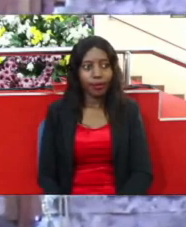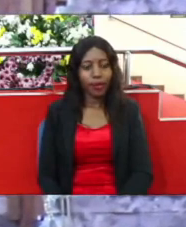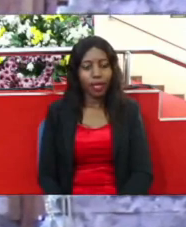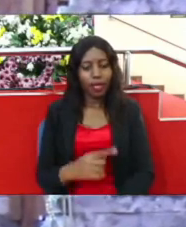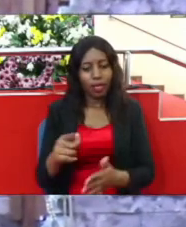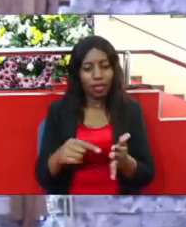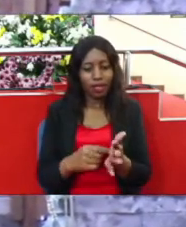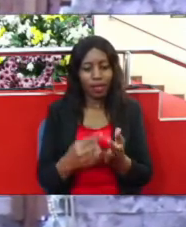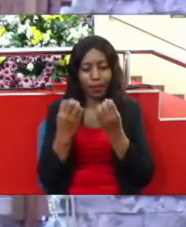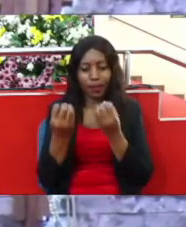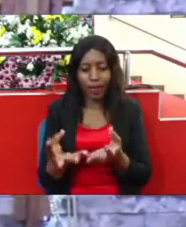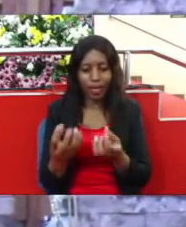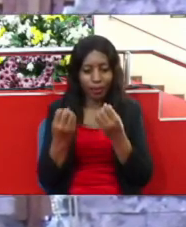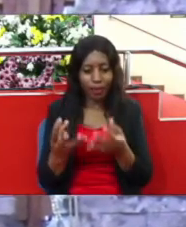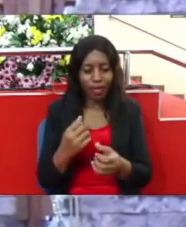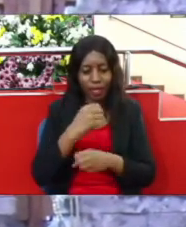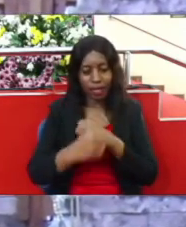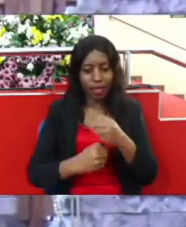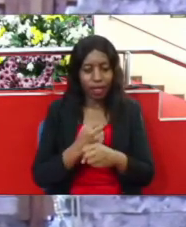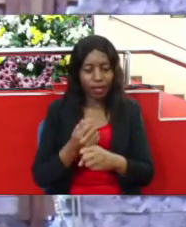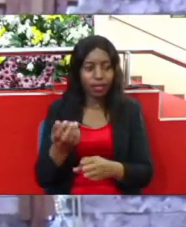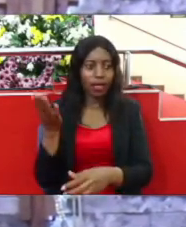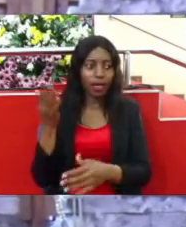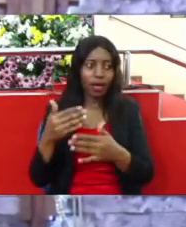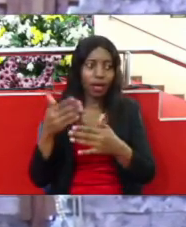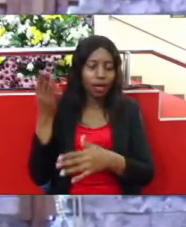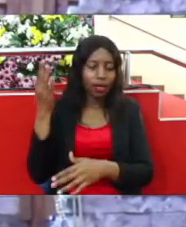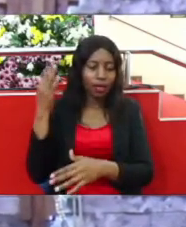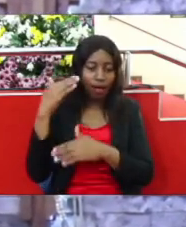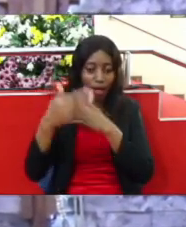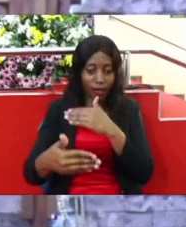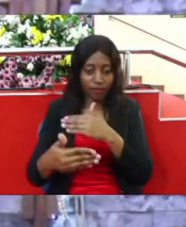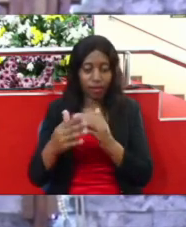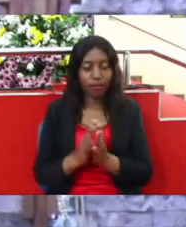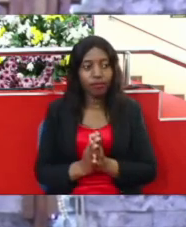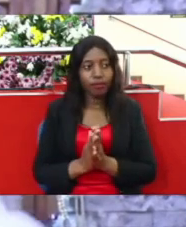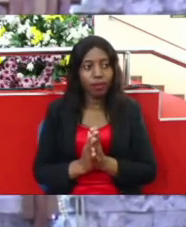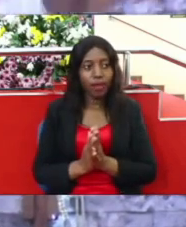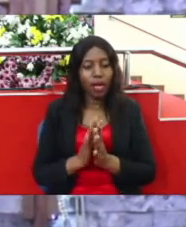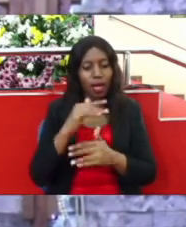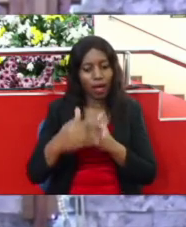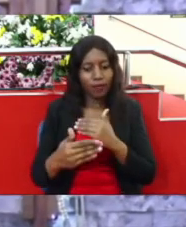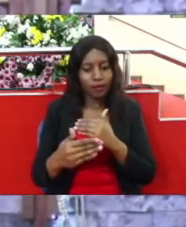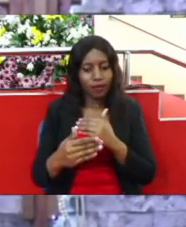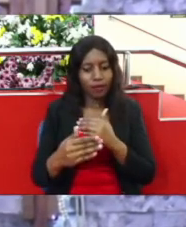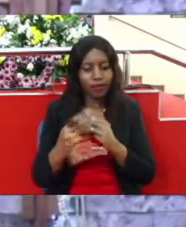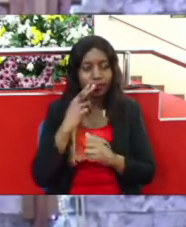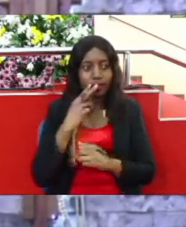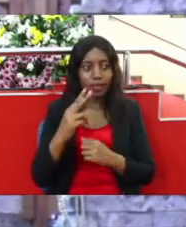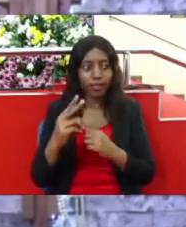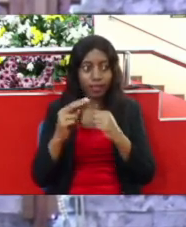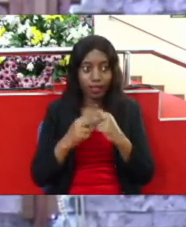after. Ambayo ilikuwa ni miaka mingi baada ya Yona. More than 700 years. Pengine zaidi ya miaka 700 baada ya Yona. He